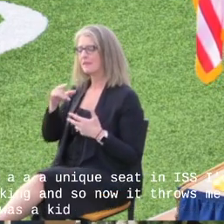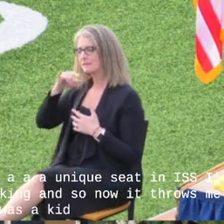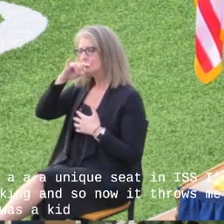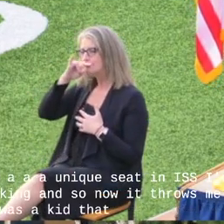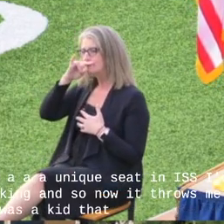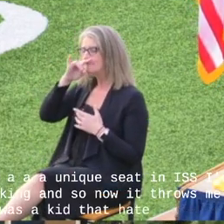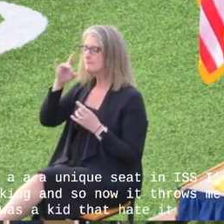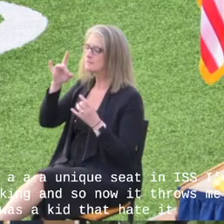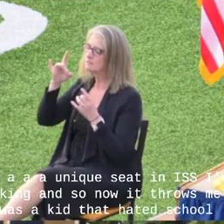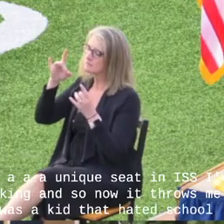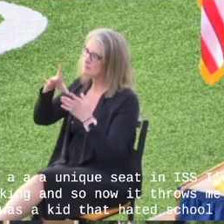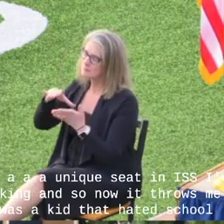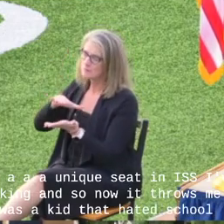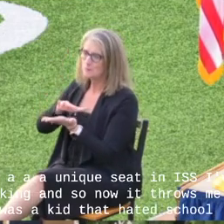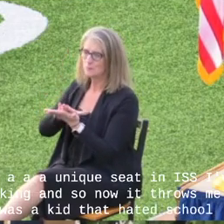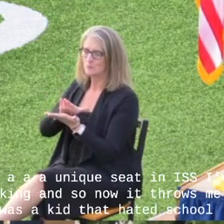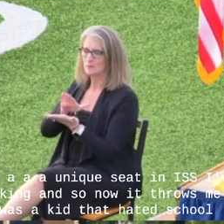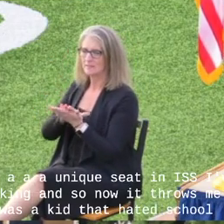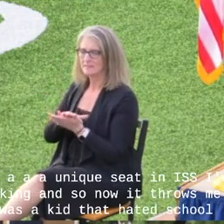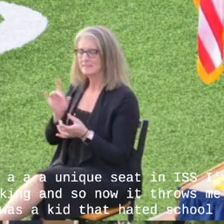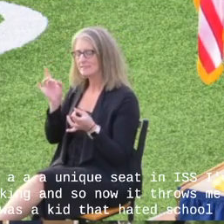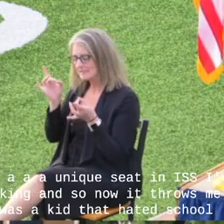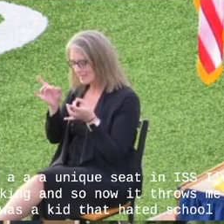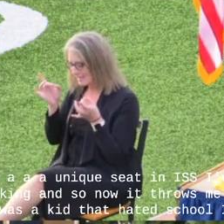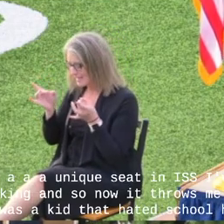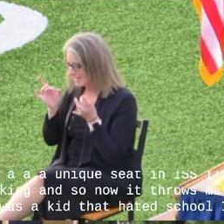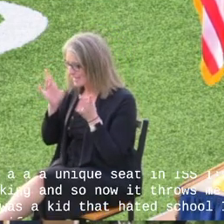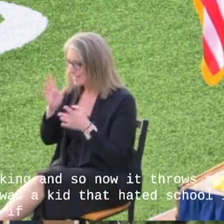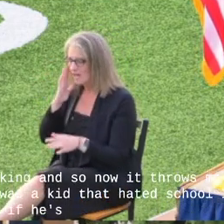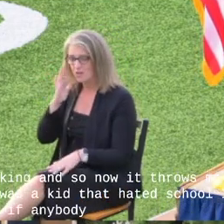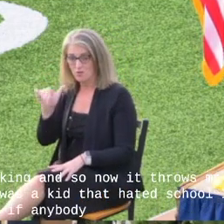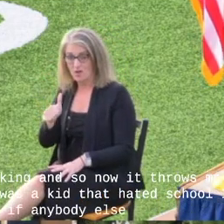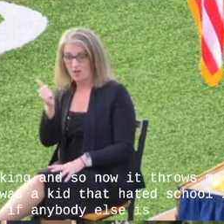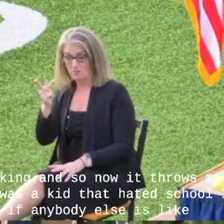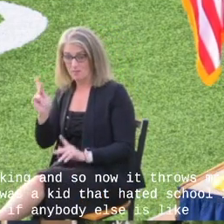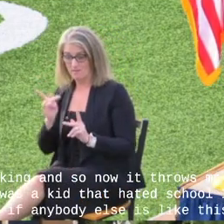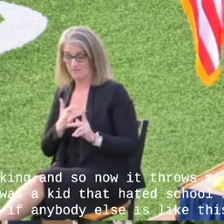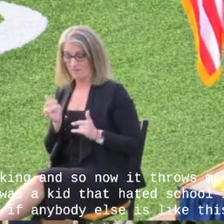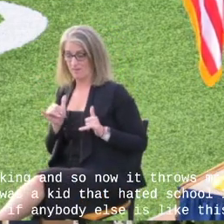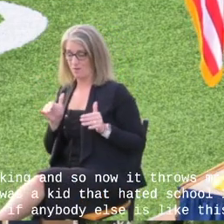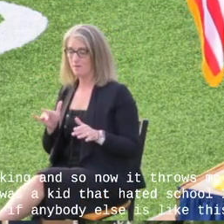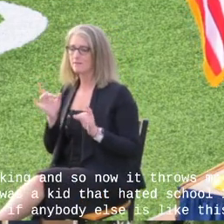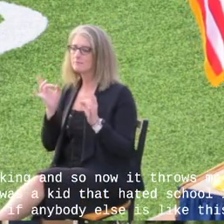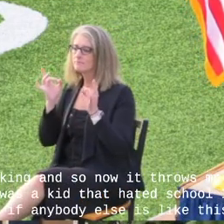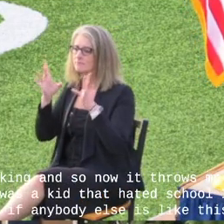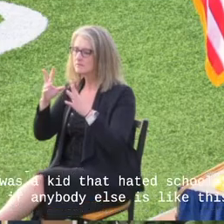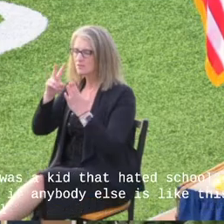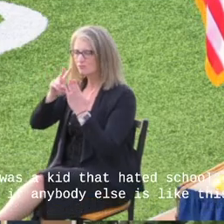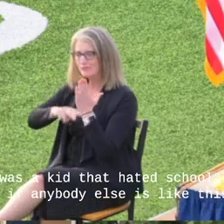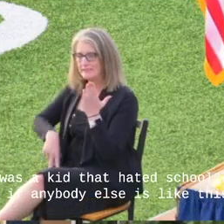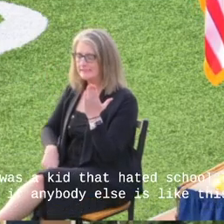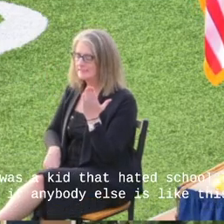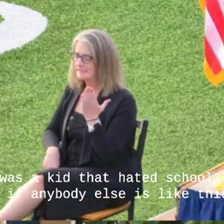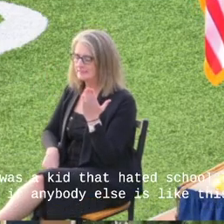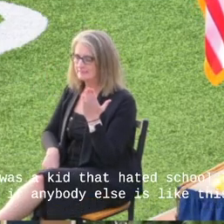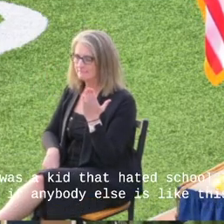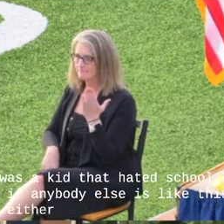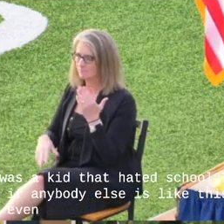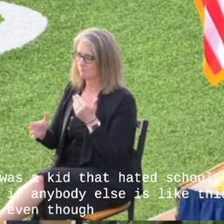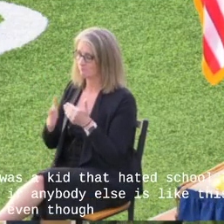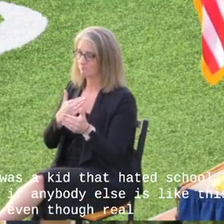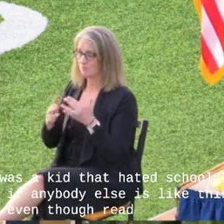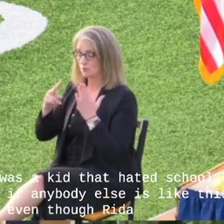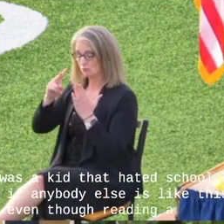kid that hated school. I don't know if anybody else is like this. I hated to read. Even